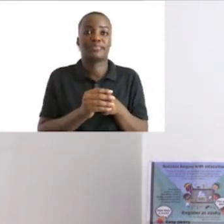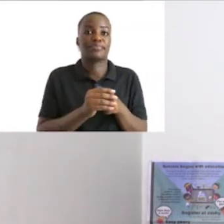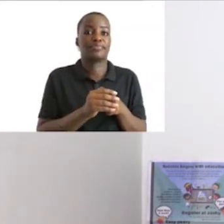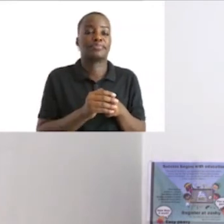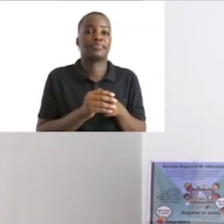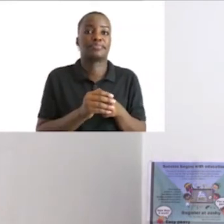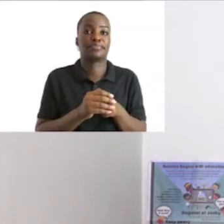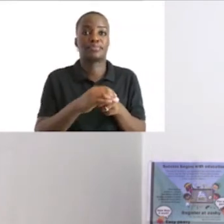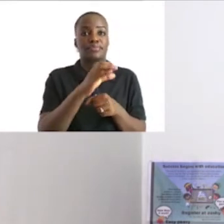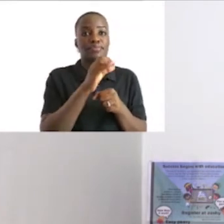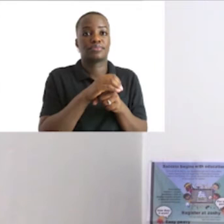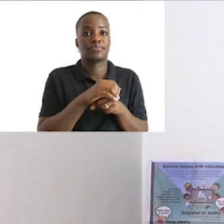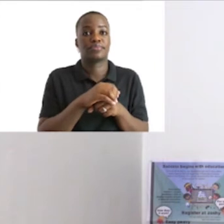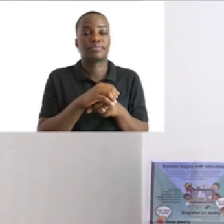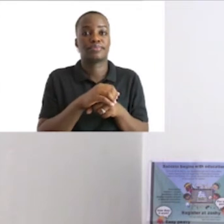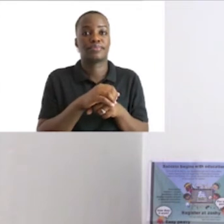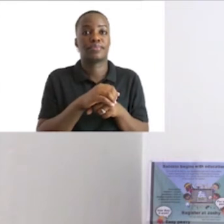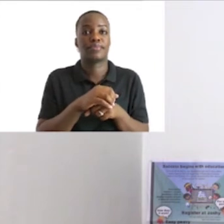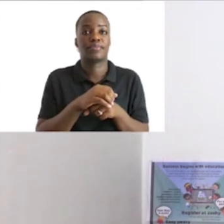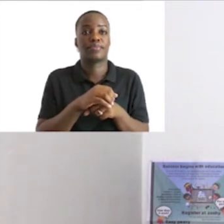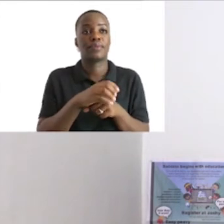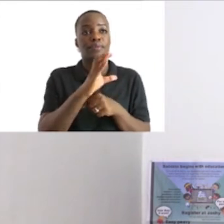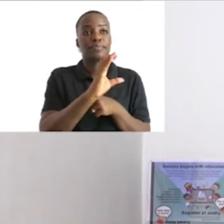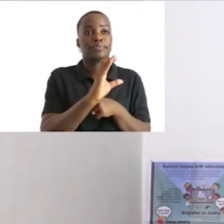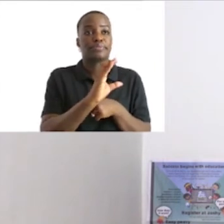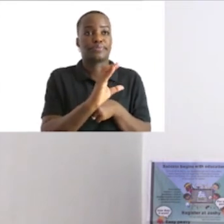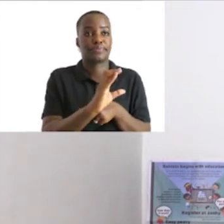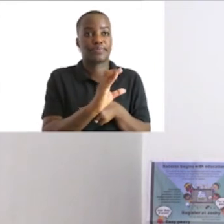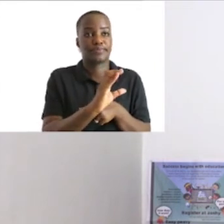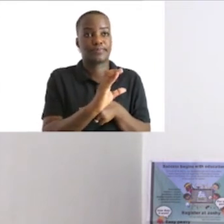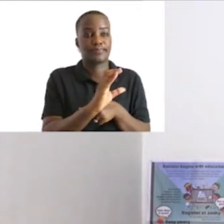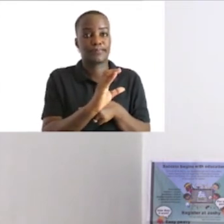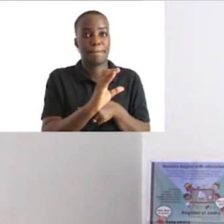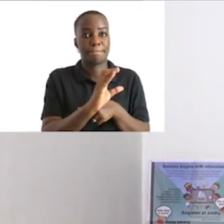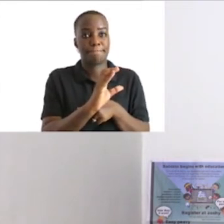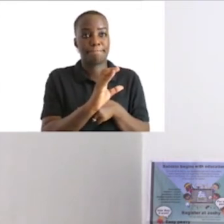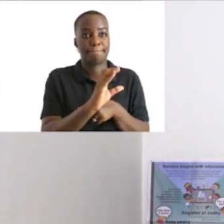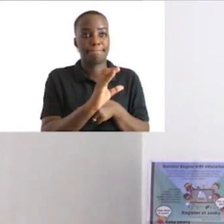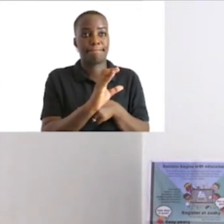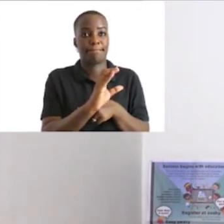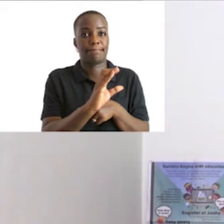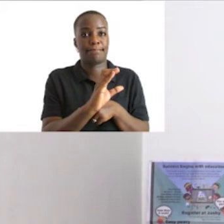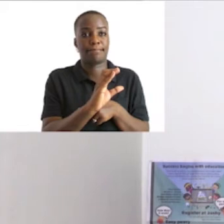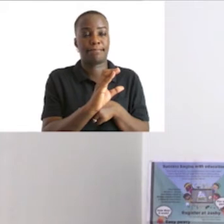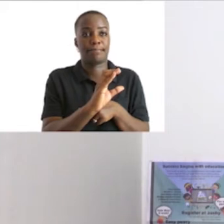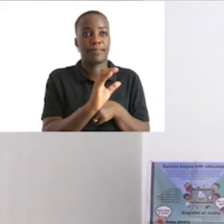We are going to move this way. Let's start. Together.